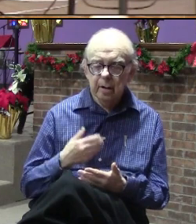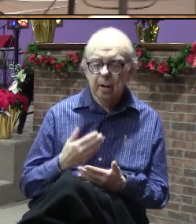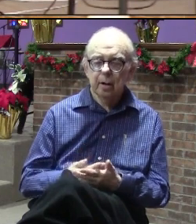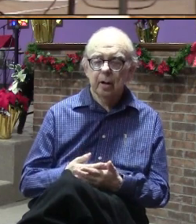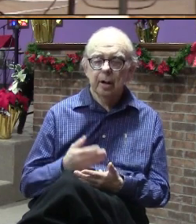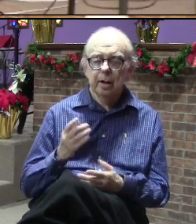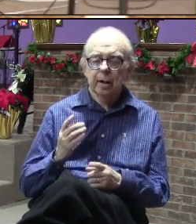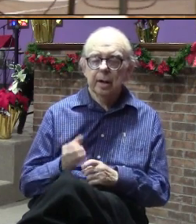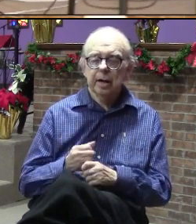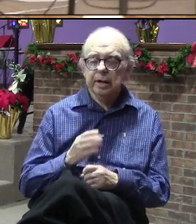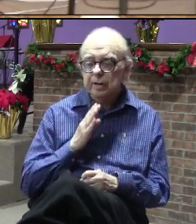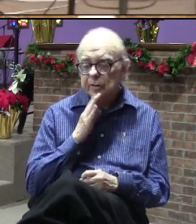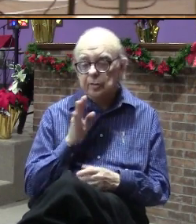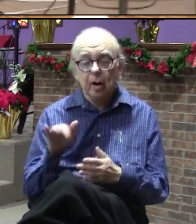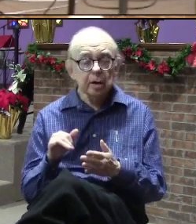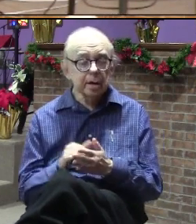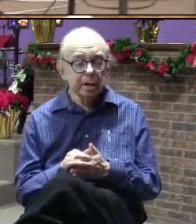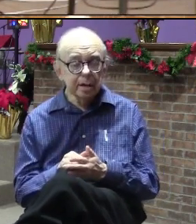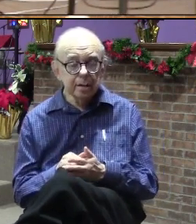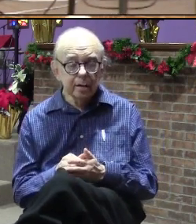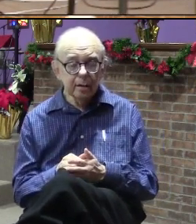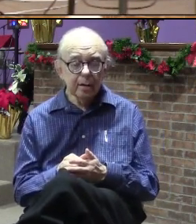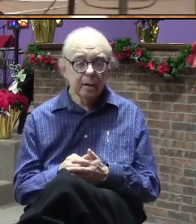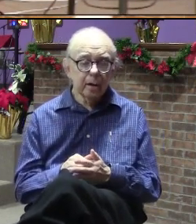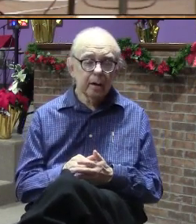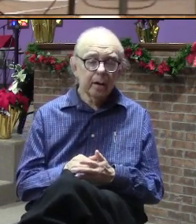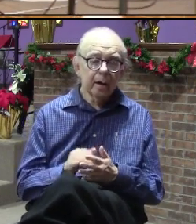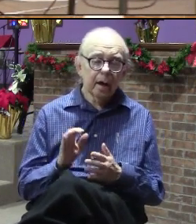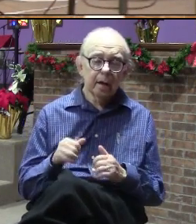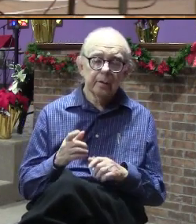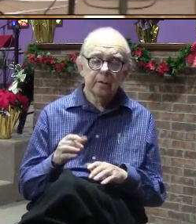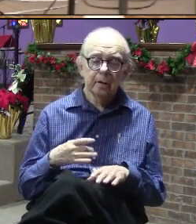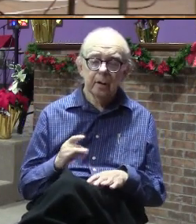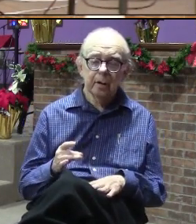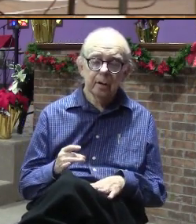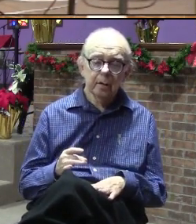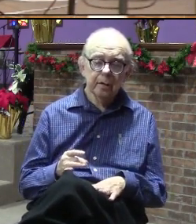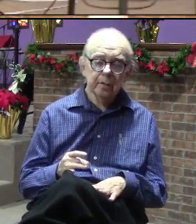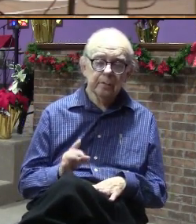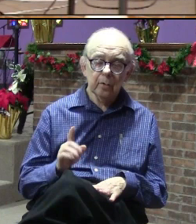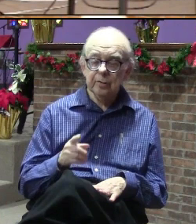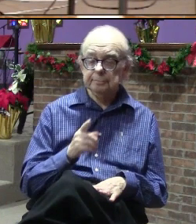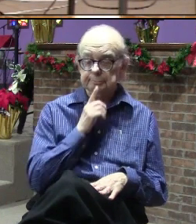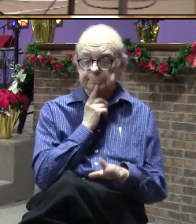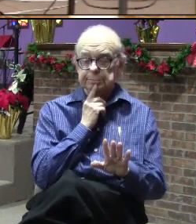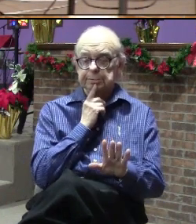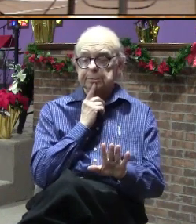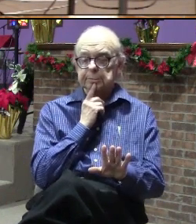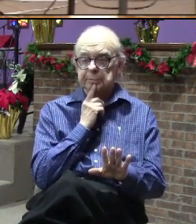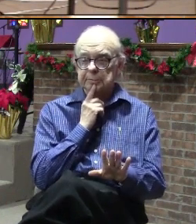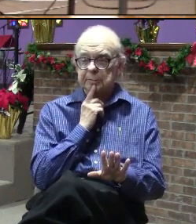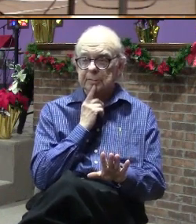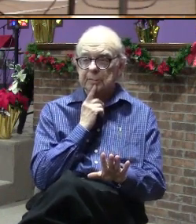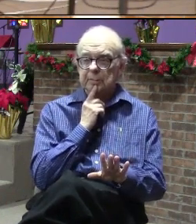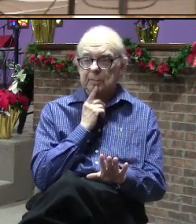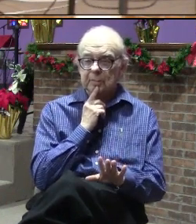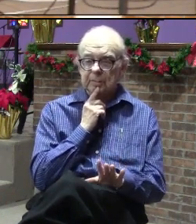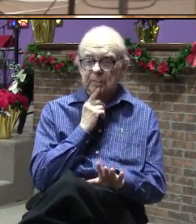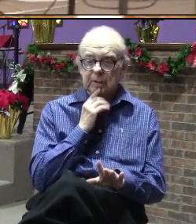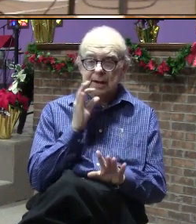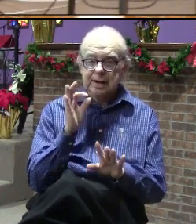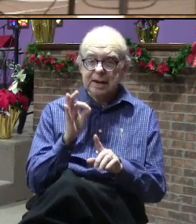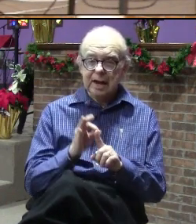gets to speak again. How would you like to be shut up for